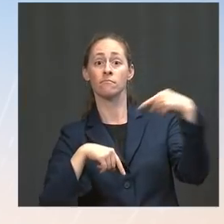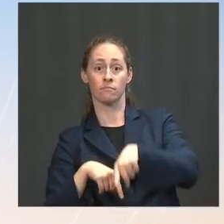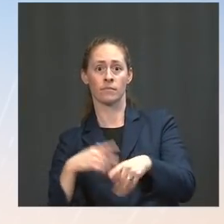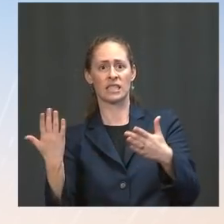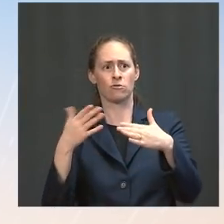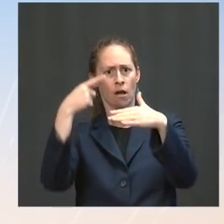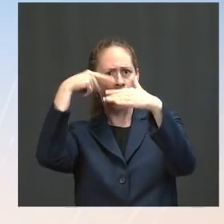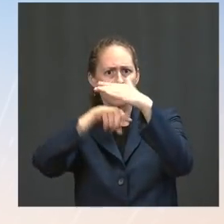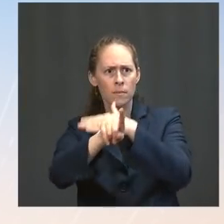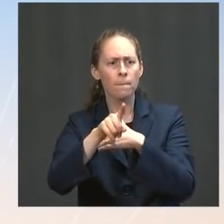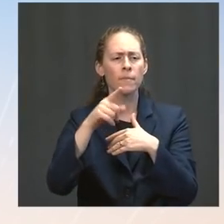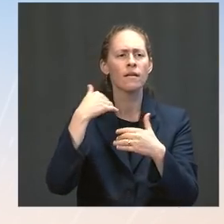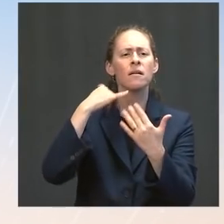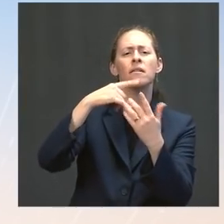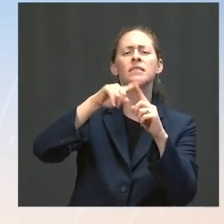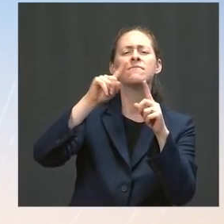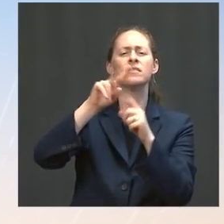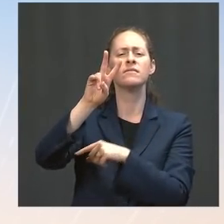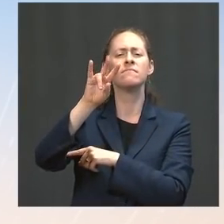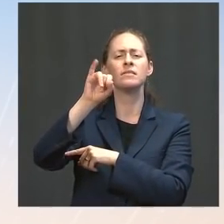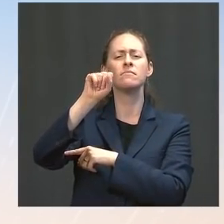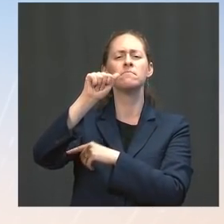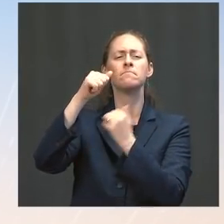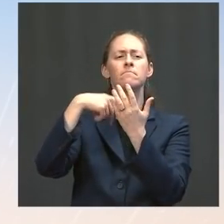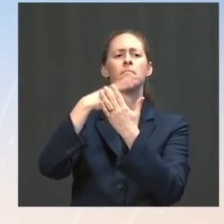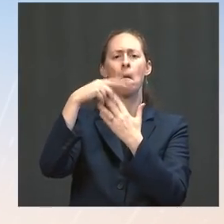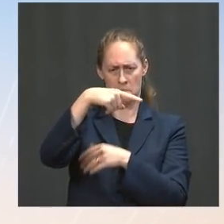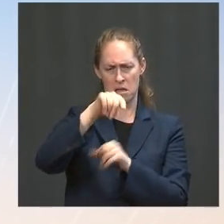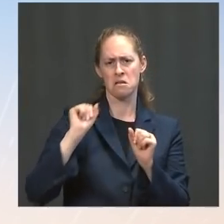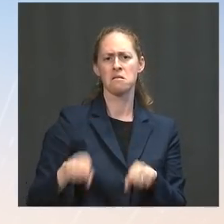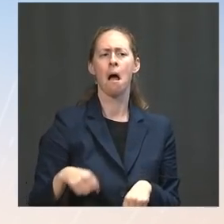many people sitting here, and I think this is why you're asking this question. Or not sitting here,